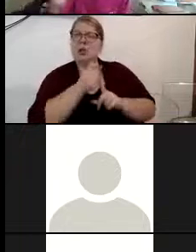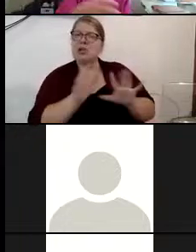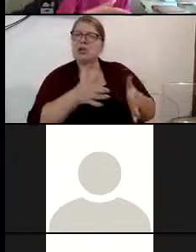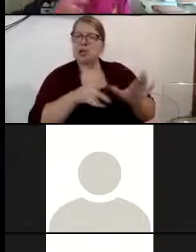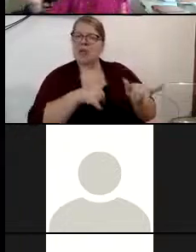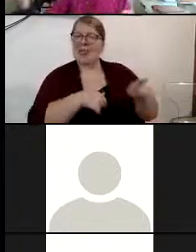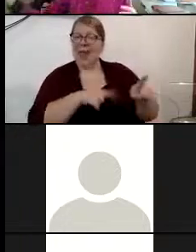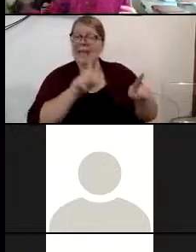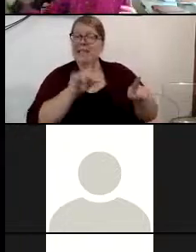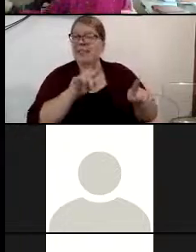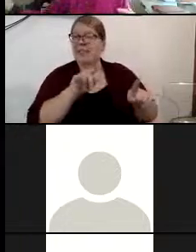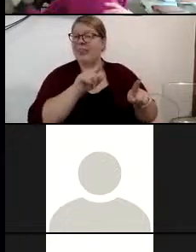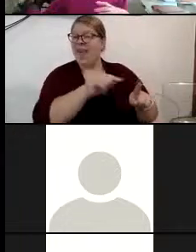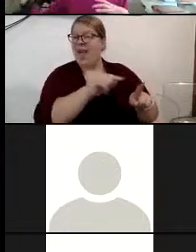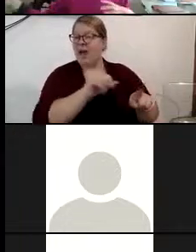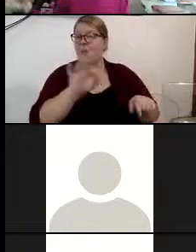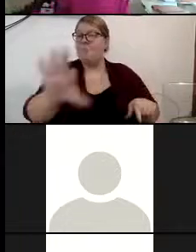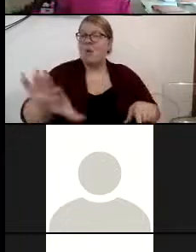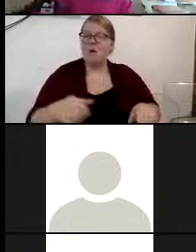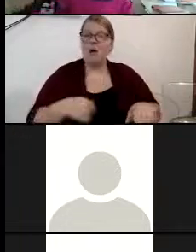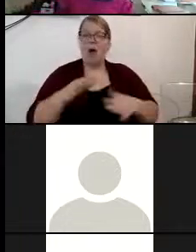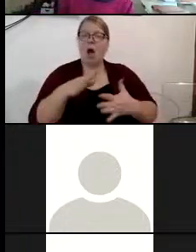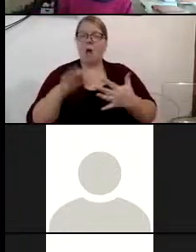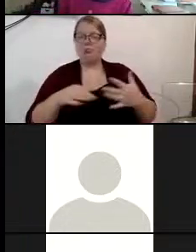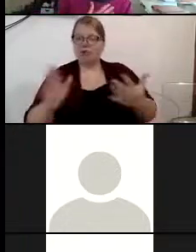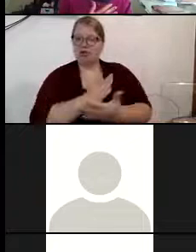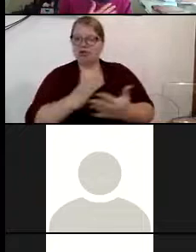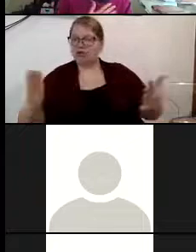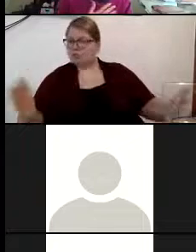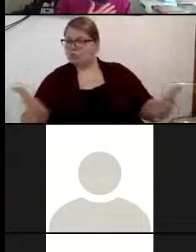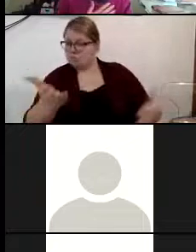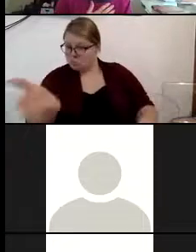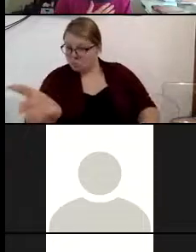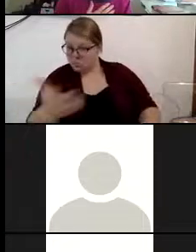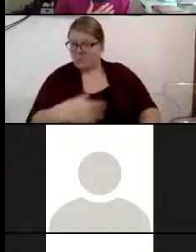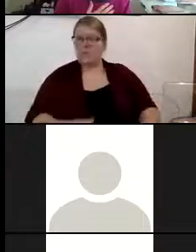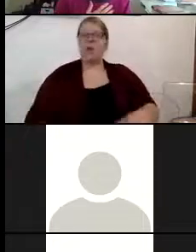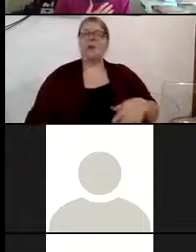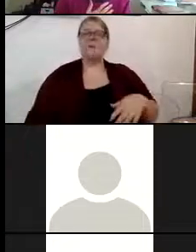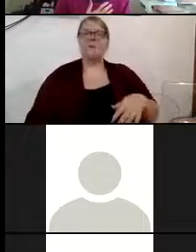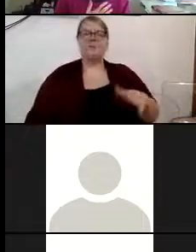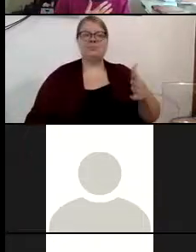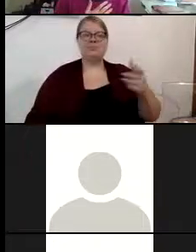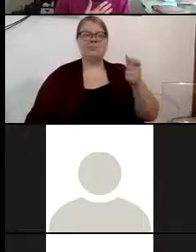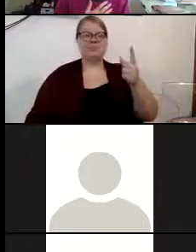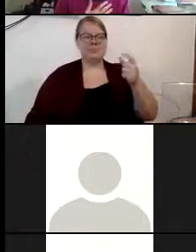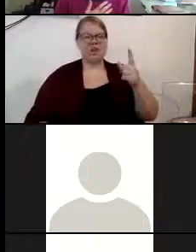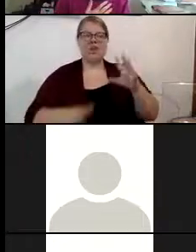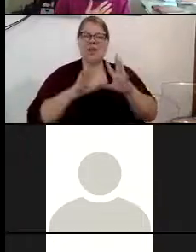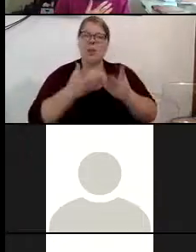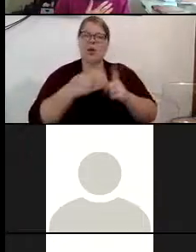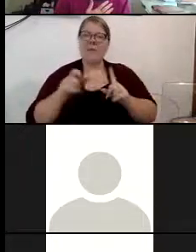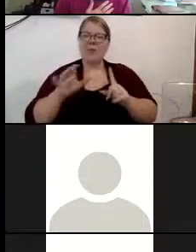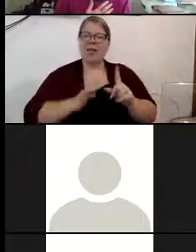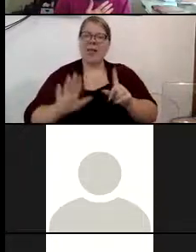of options that might be available the client hadn't considered. Understand the world from the client's